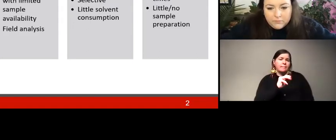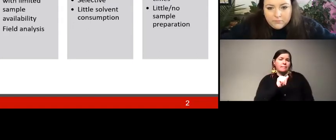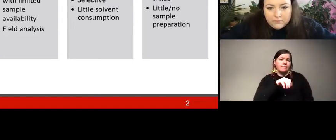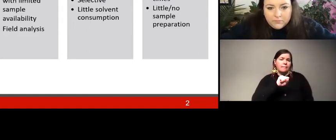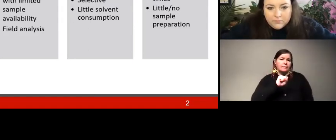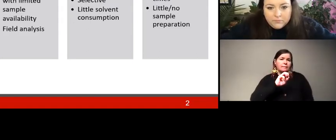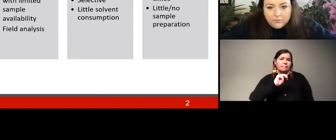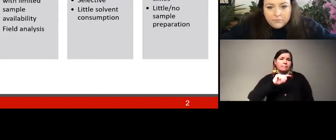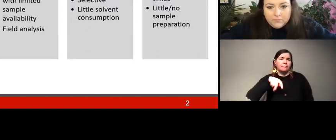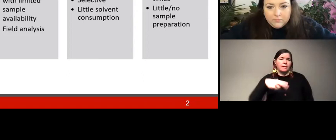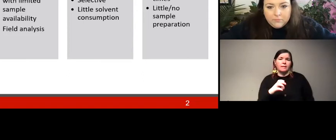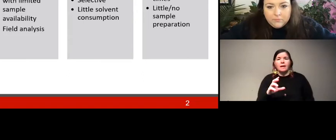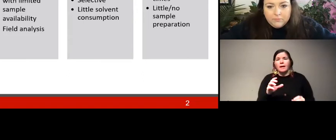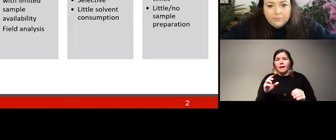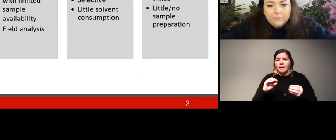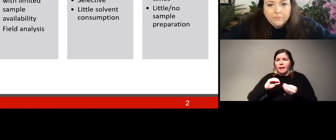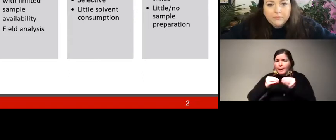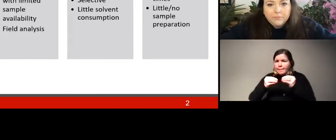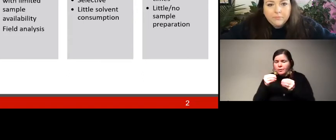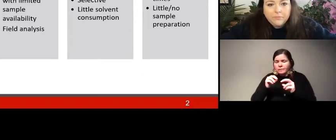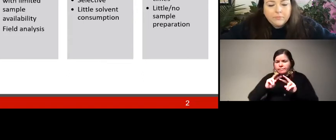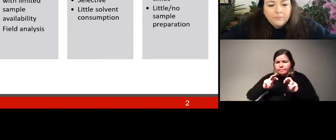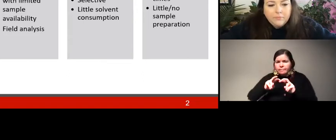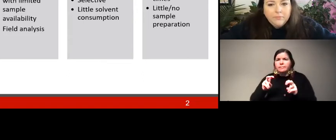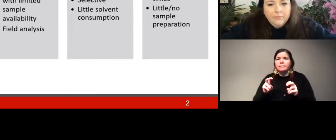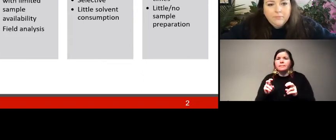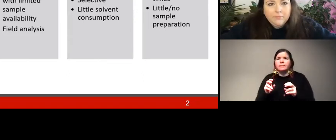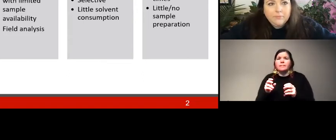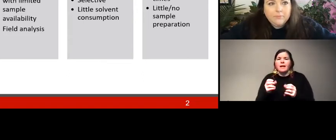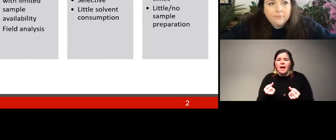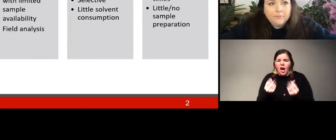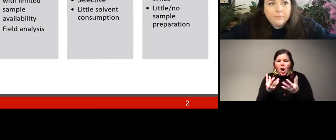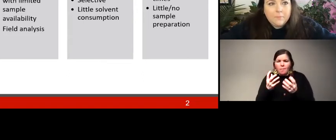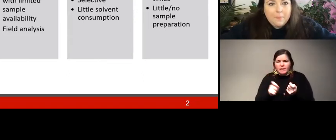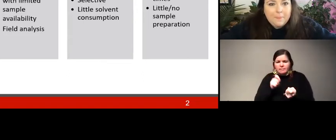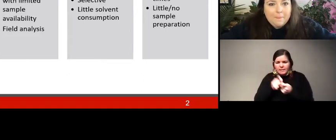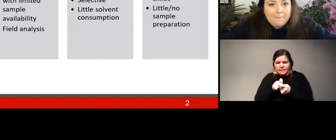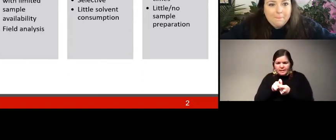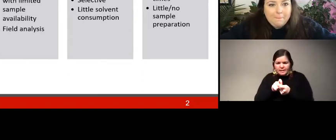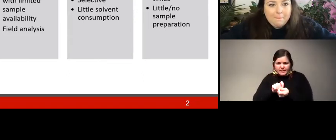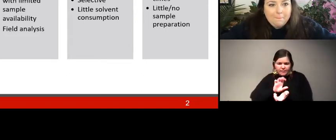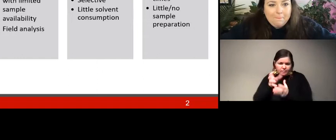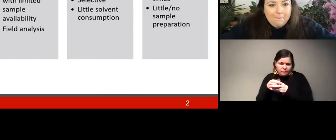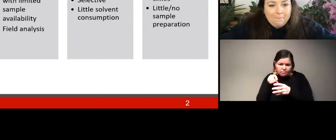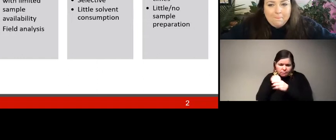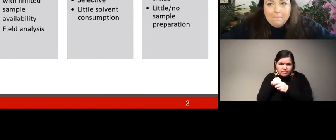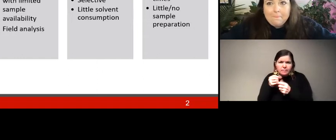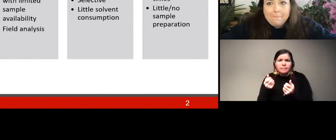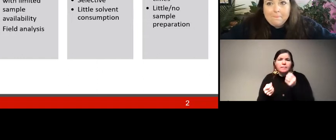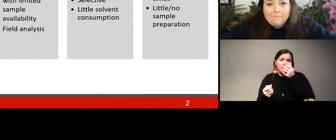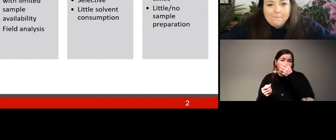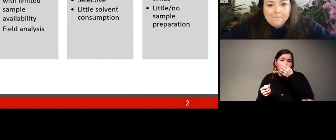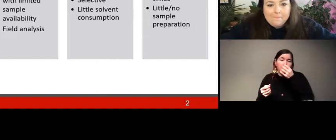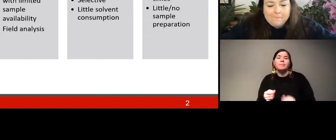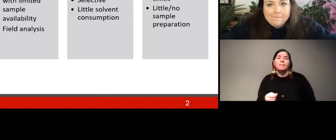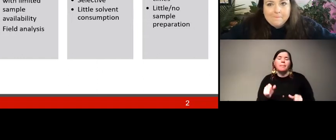also gives you quantification information. So what the concentration is, how much of something do we have in a given sample? You can find that out